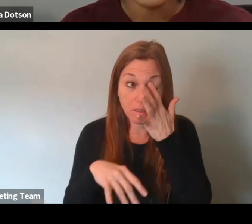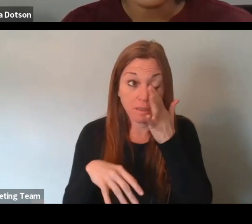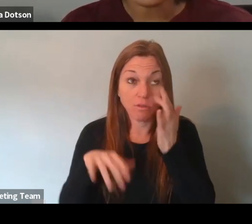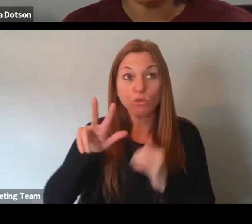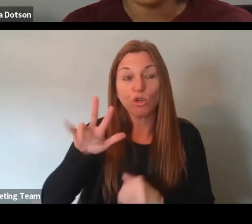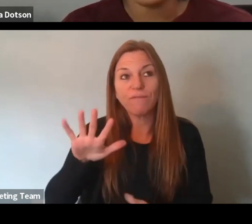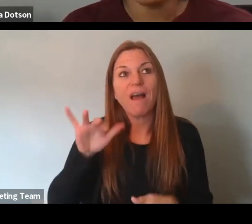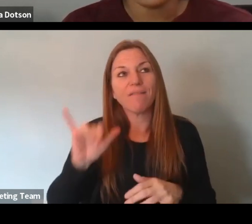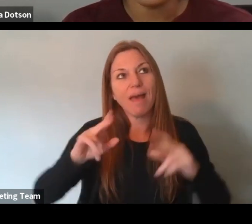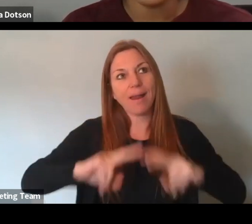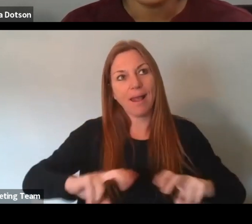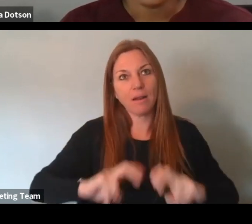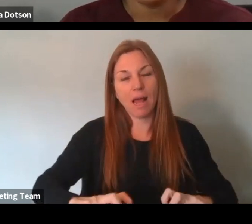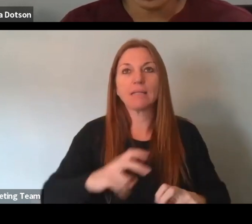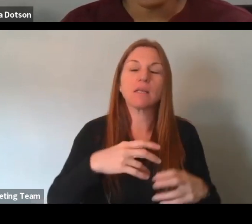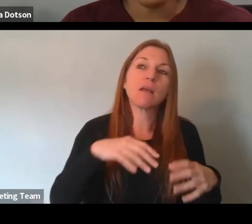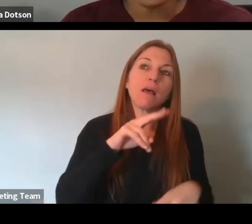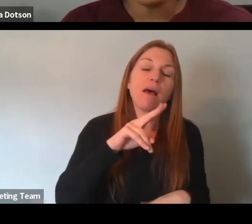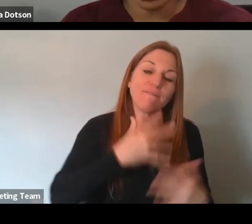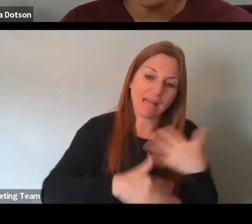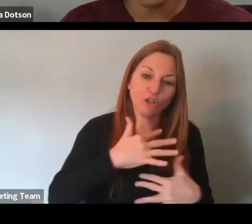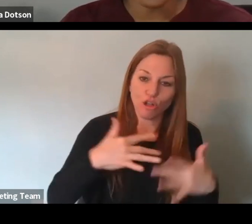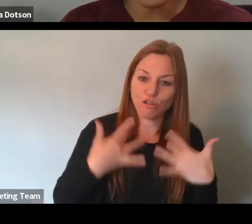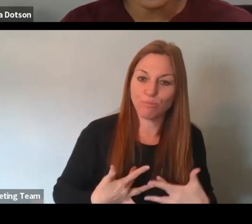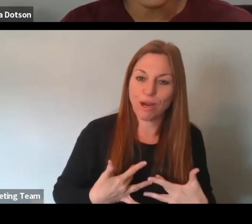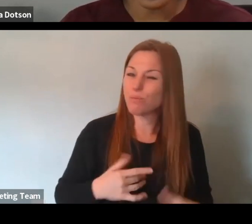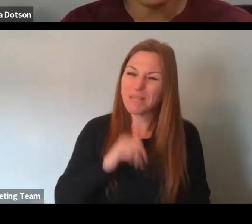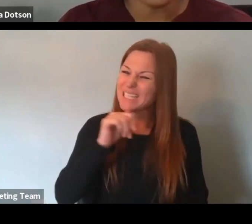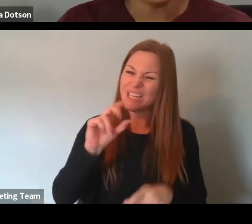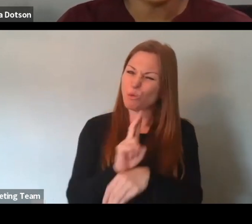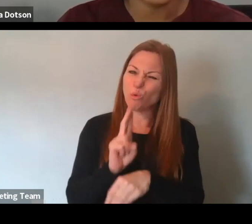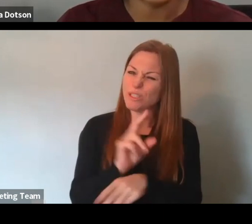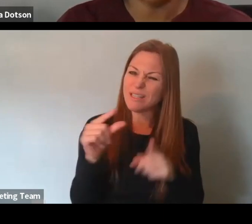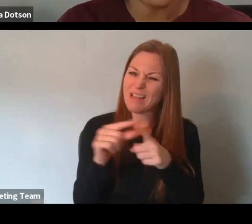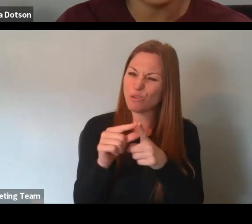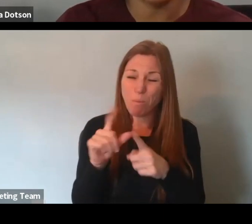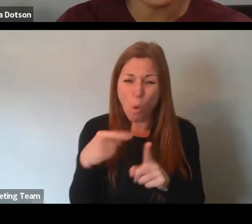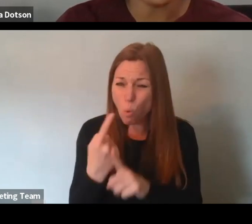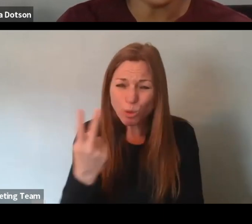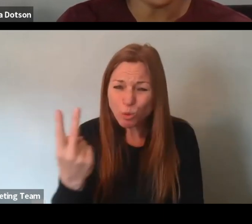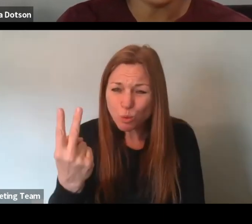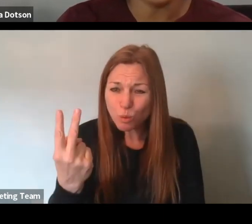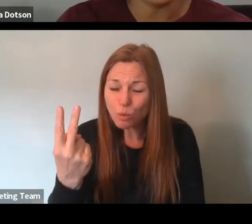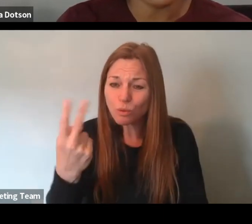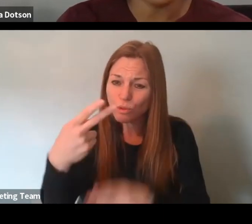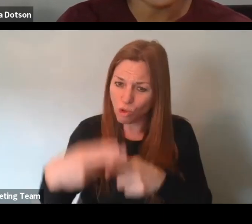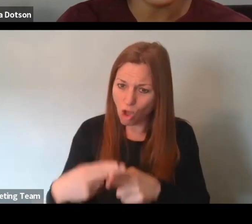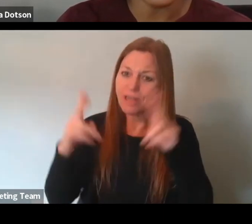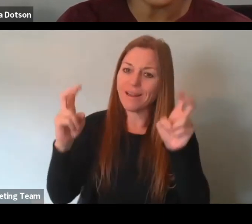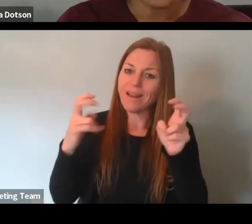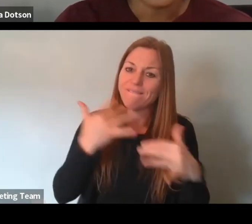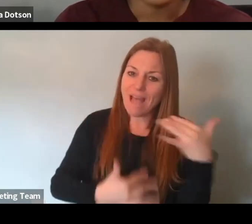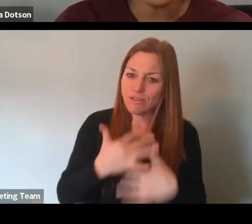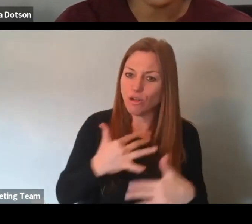it vascular depression, only 2 did. And that's important because how we operationalize or how we try to